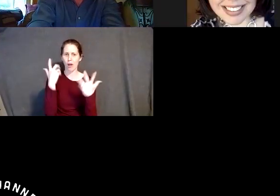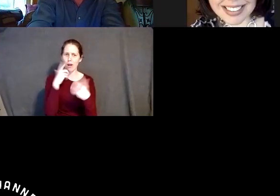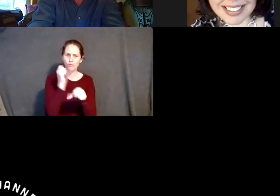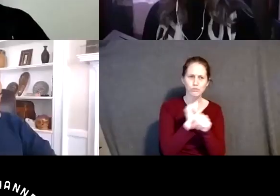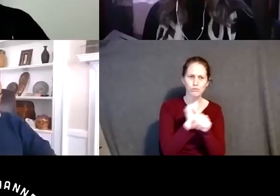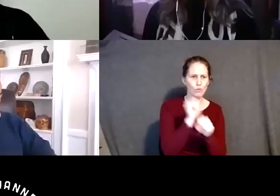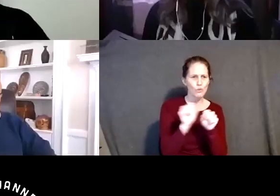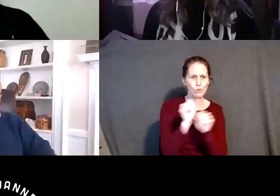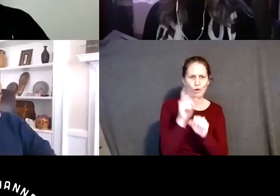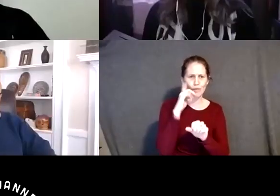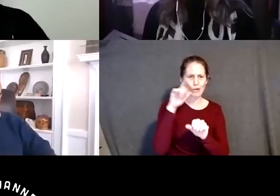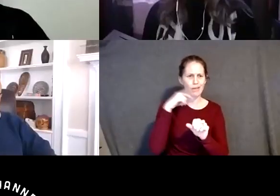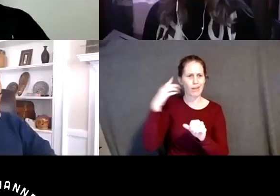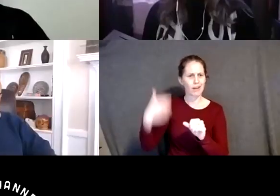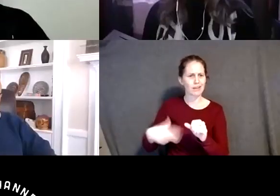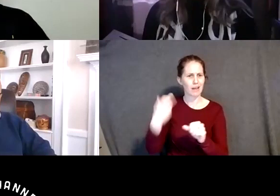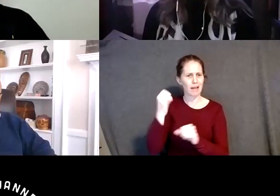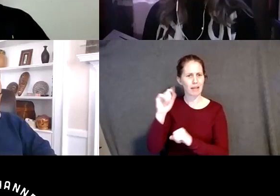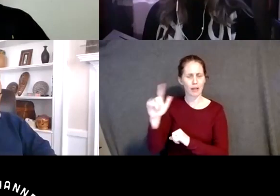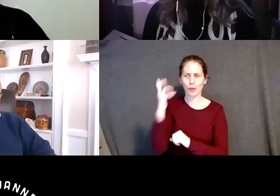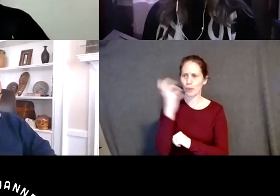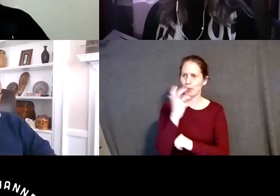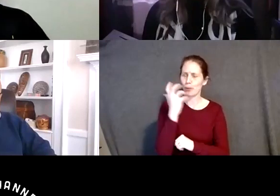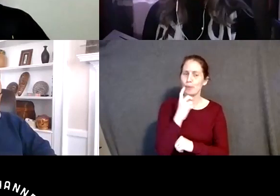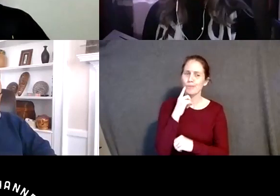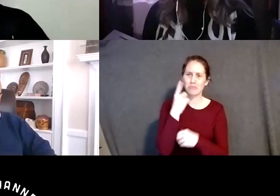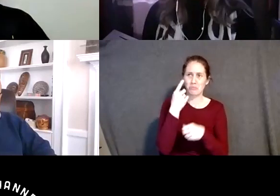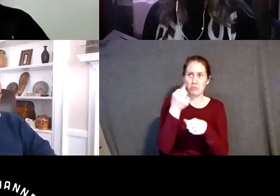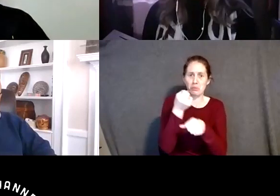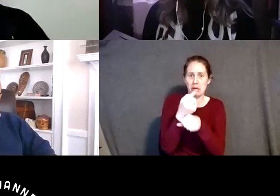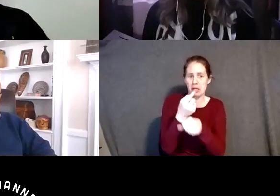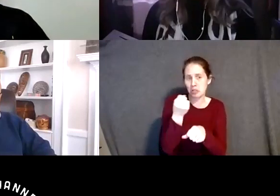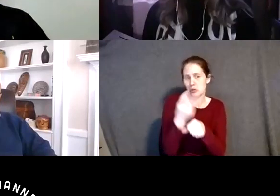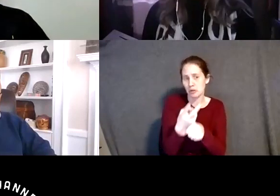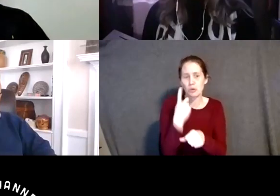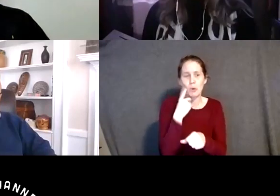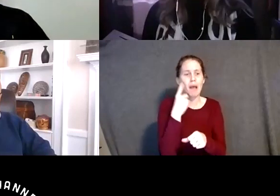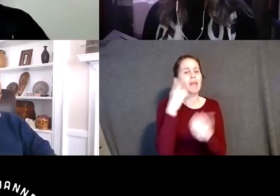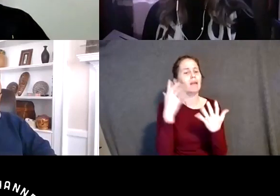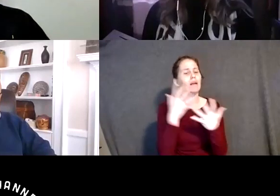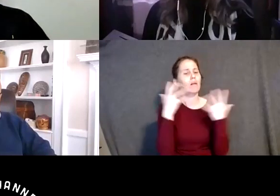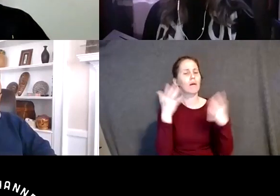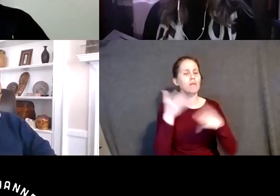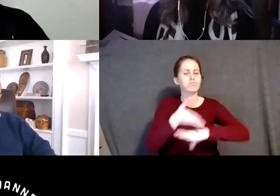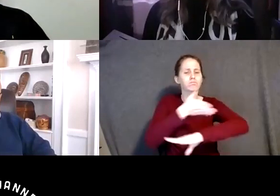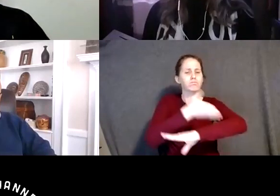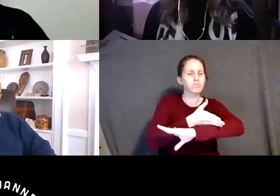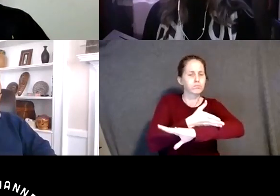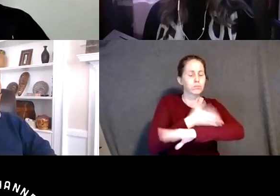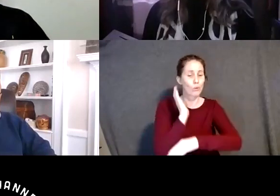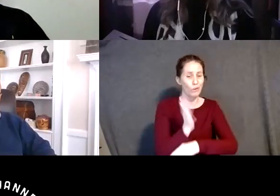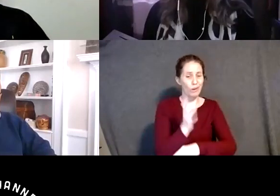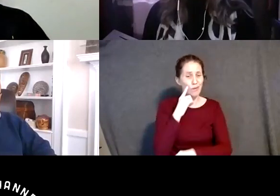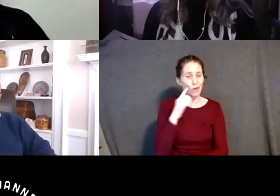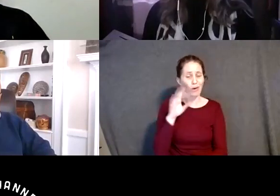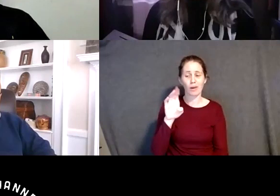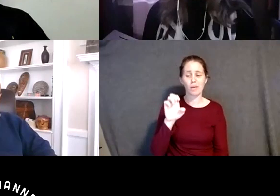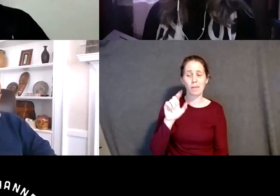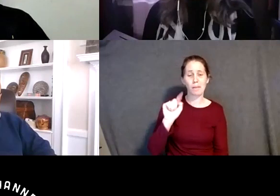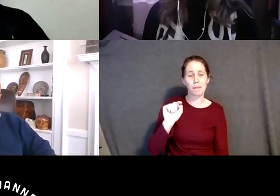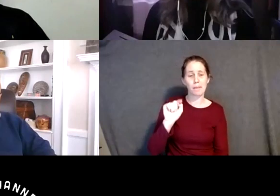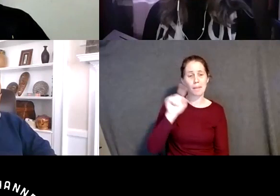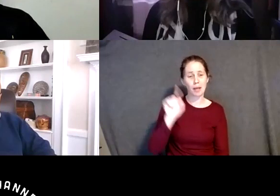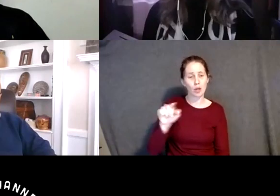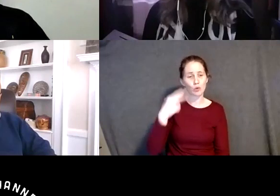the hill this next year or two. So I think there's going to be a lot of great improvements in the, you know, Belt, Hoover, Mount Oliver, Bon